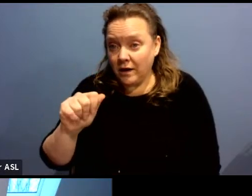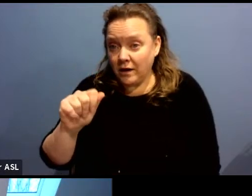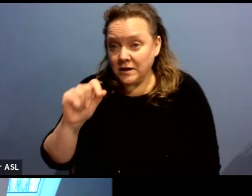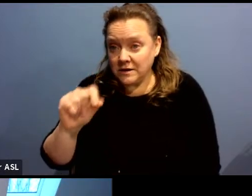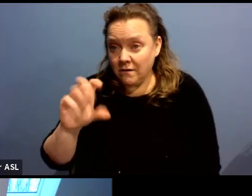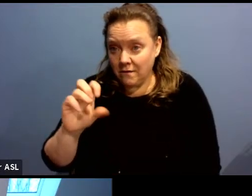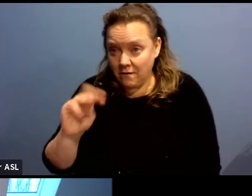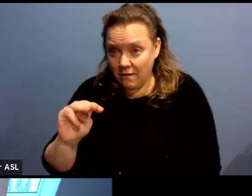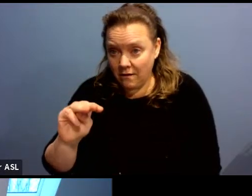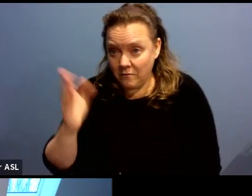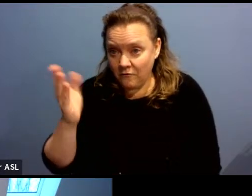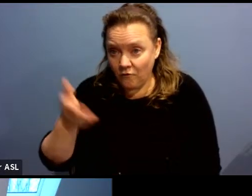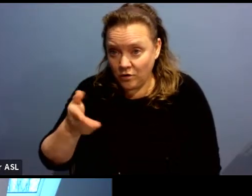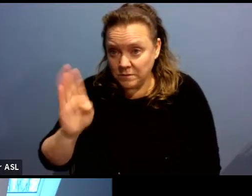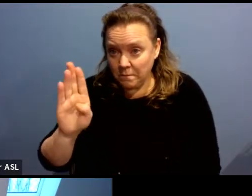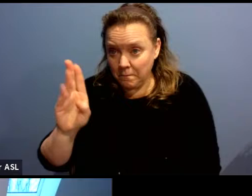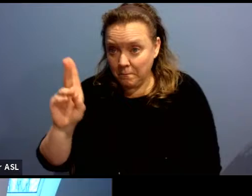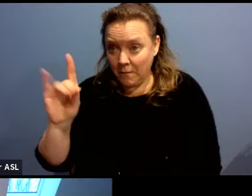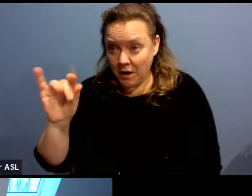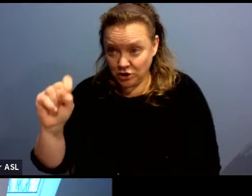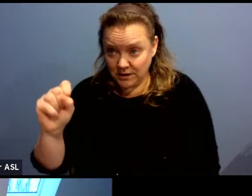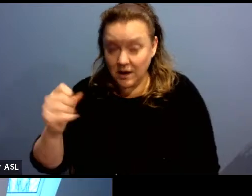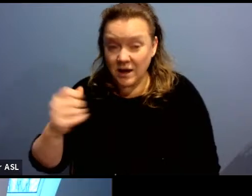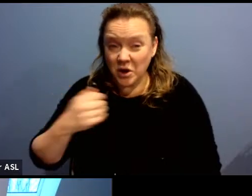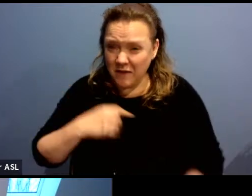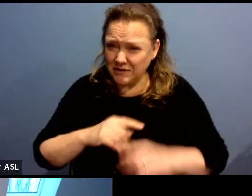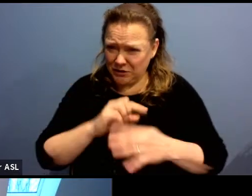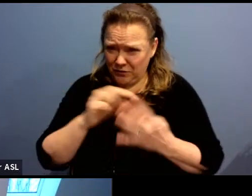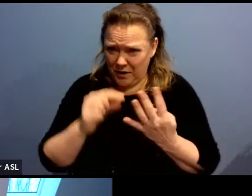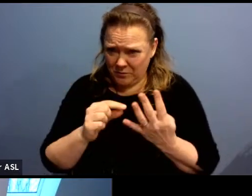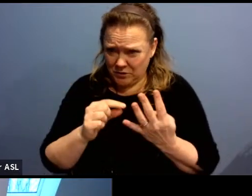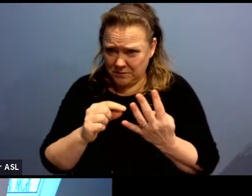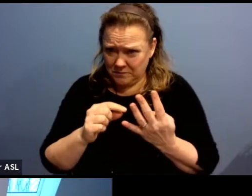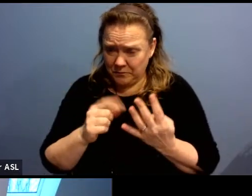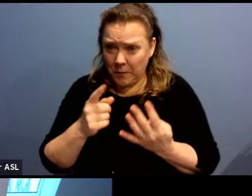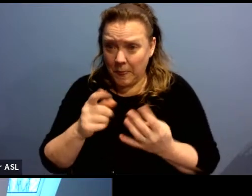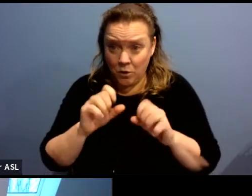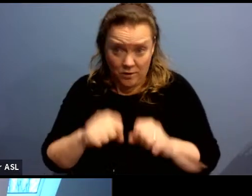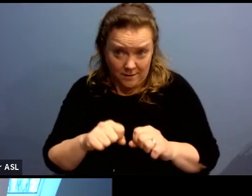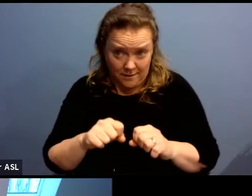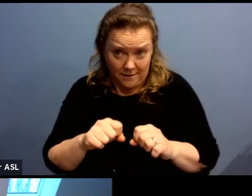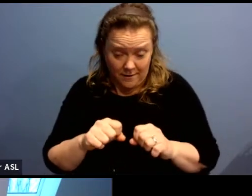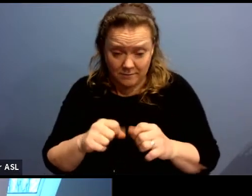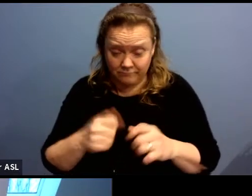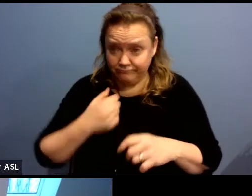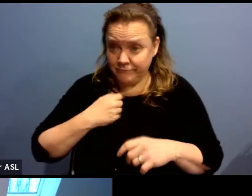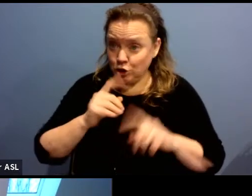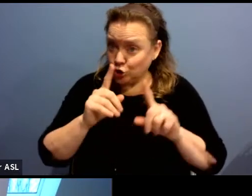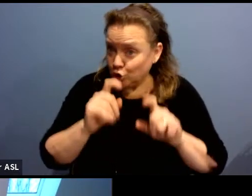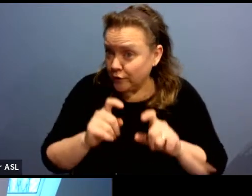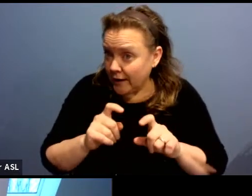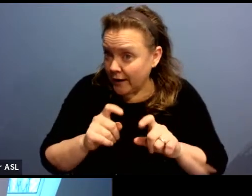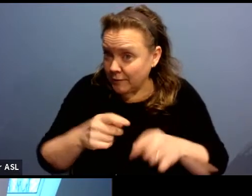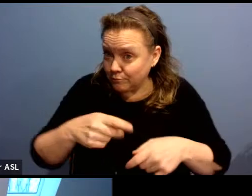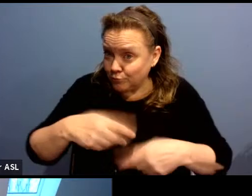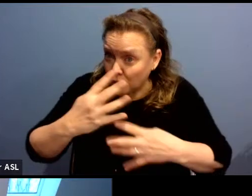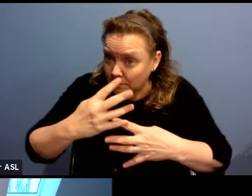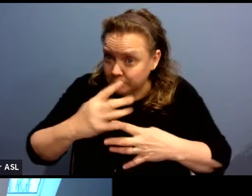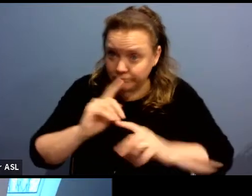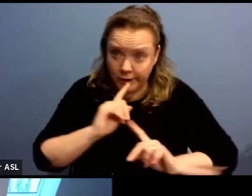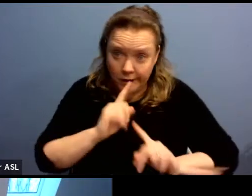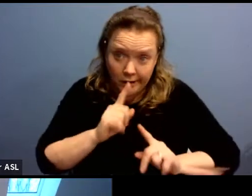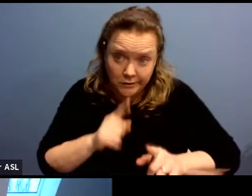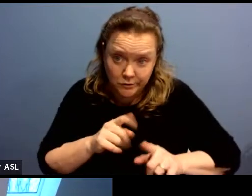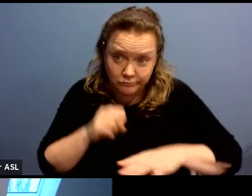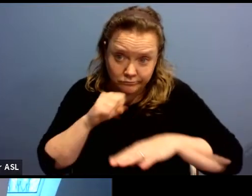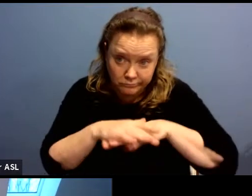WMATA.com/budget. Online, you have the option to 1, complete a survey, 2, write